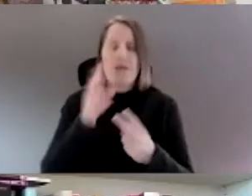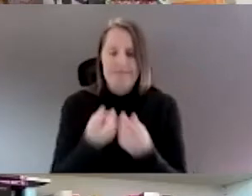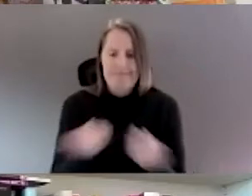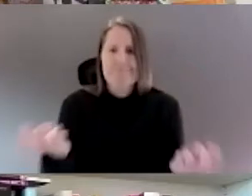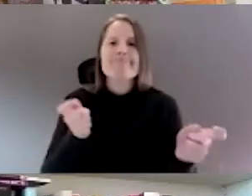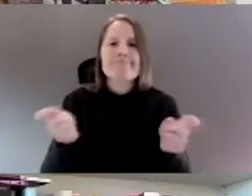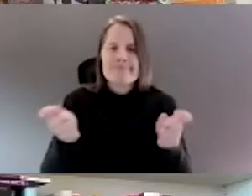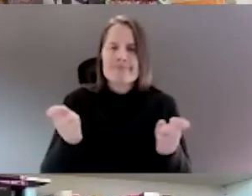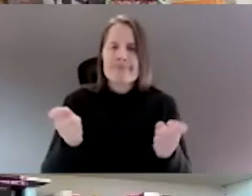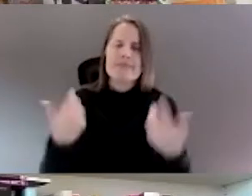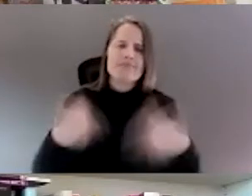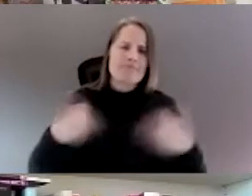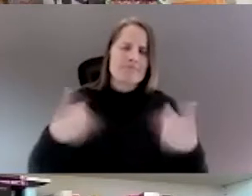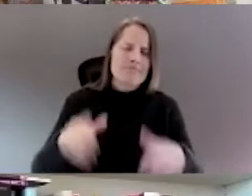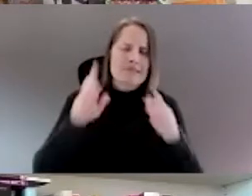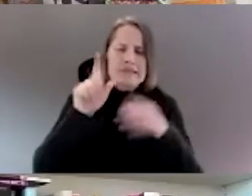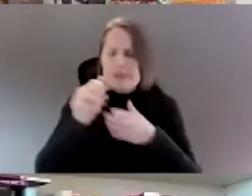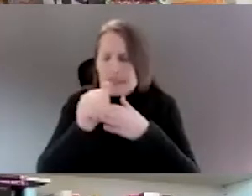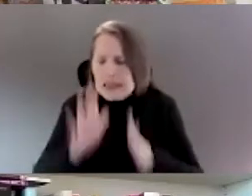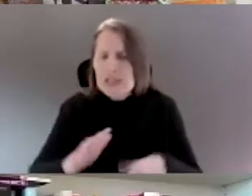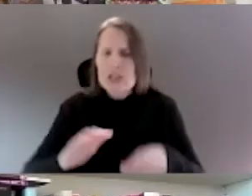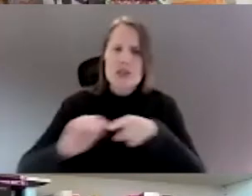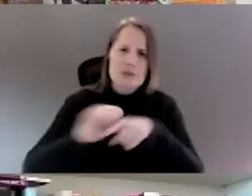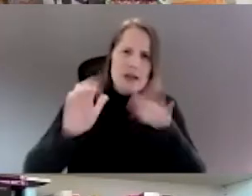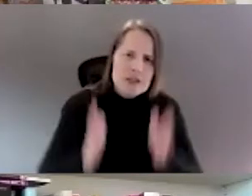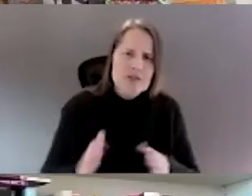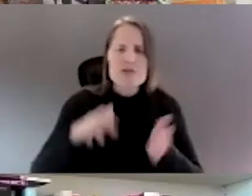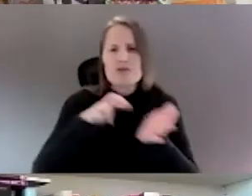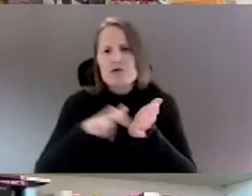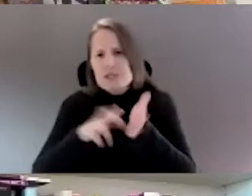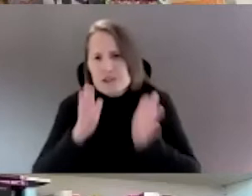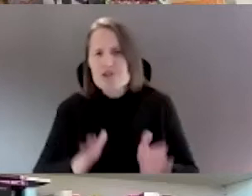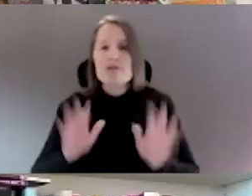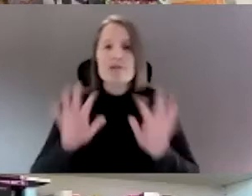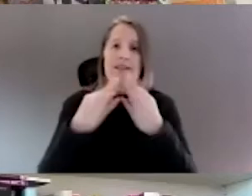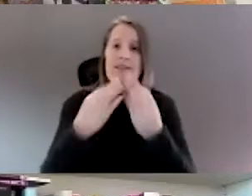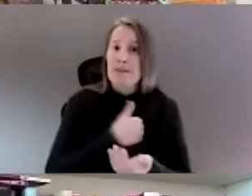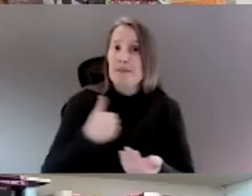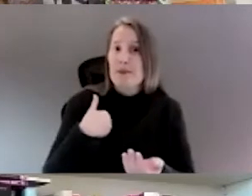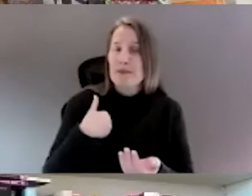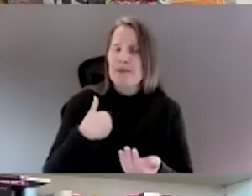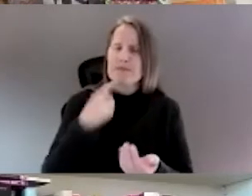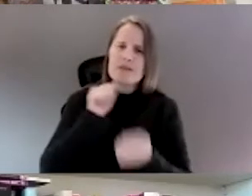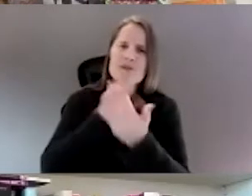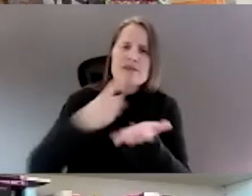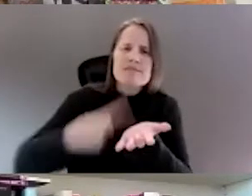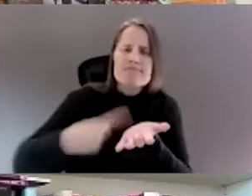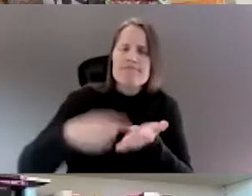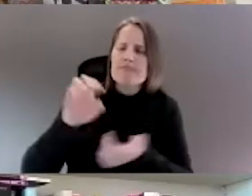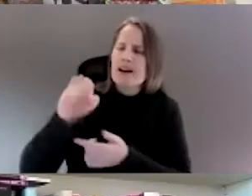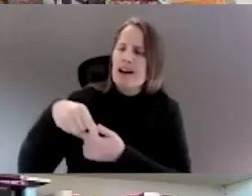leaders, practitioners, researchers, and family members, addressing issues of equity from very different